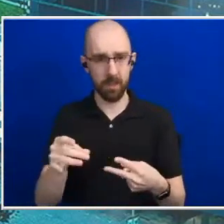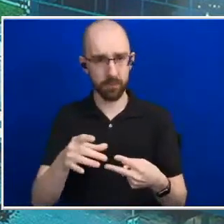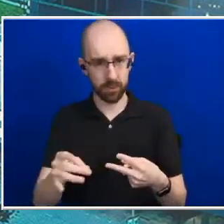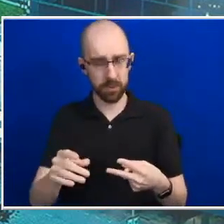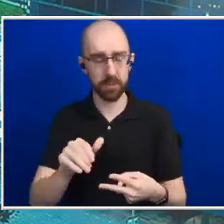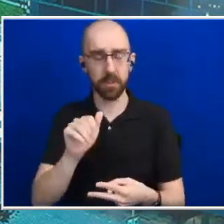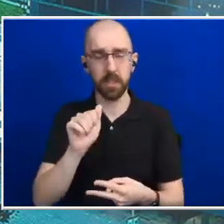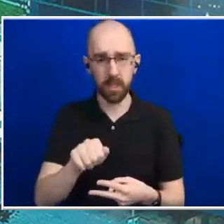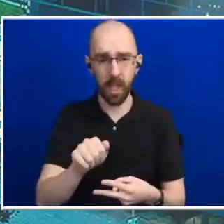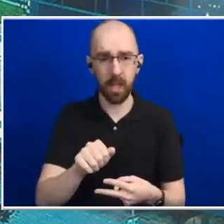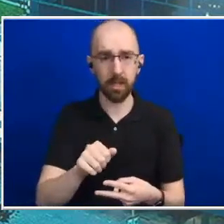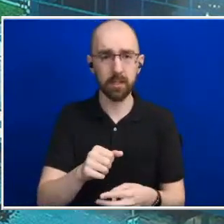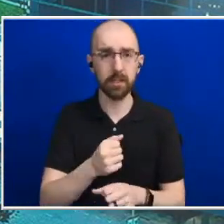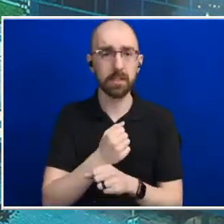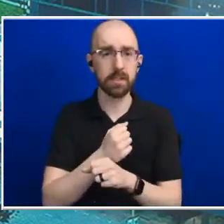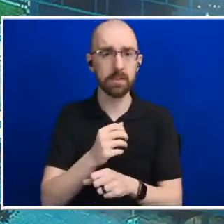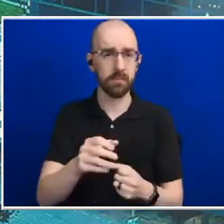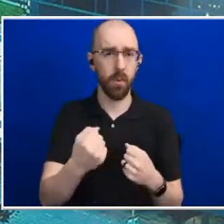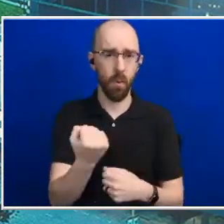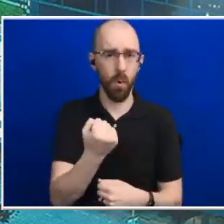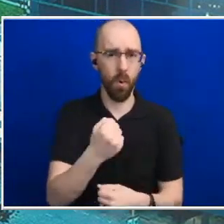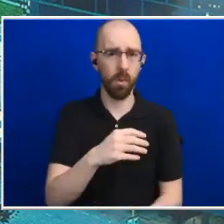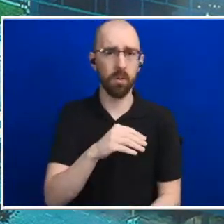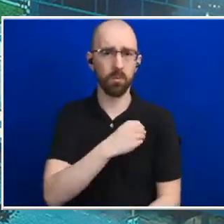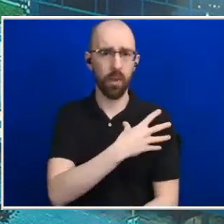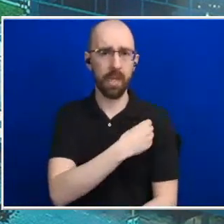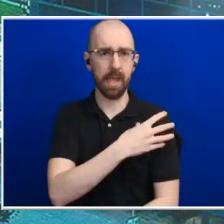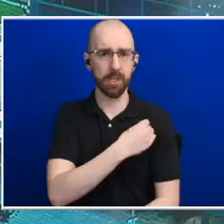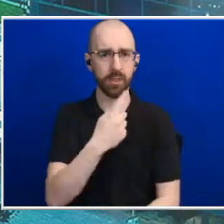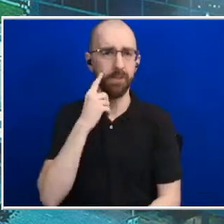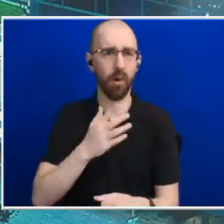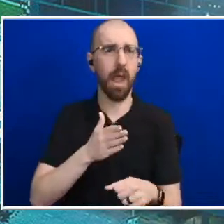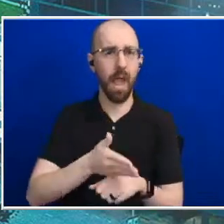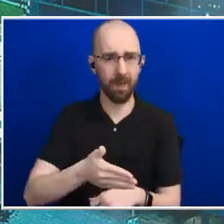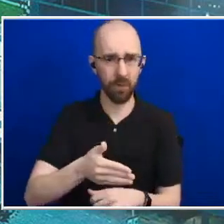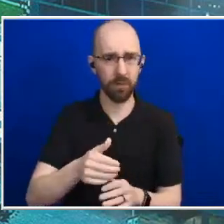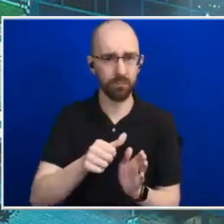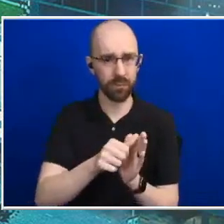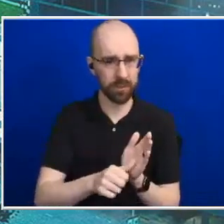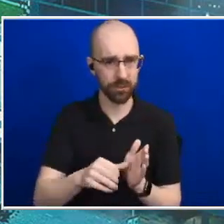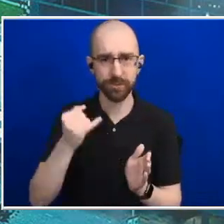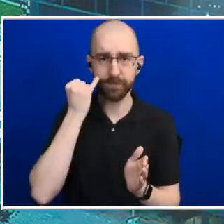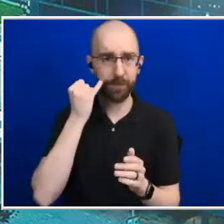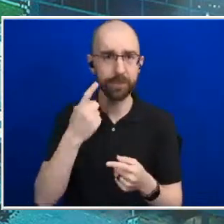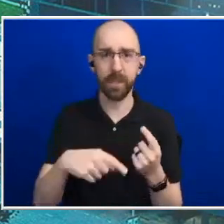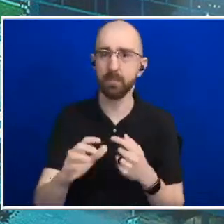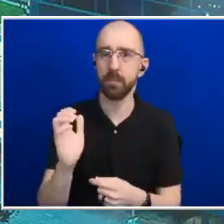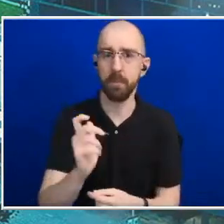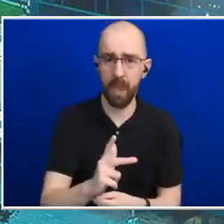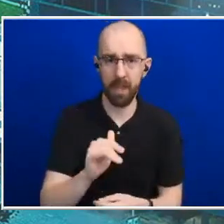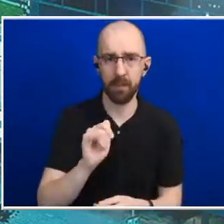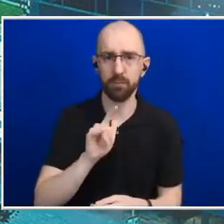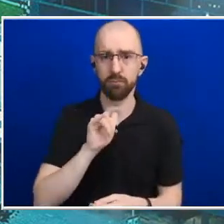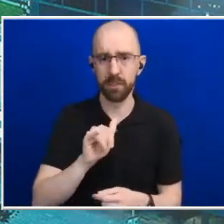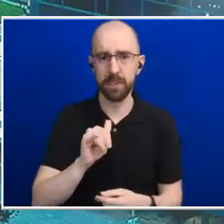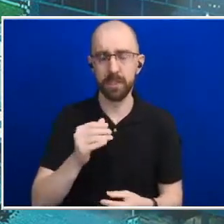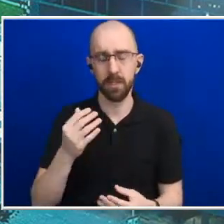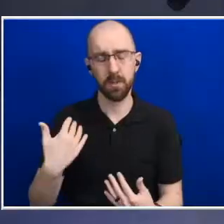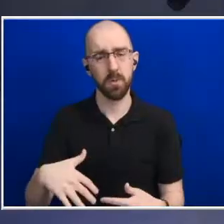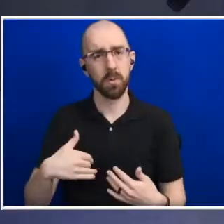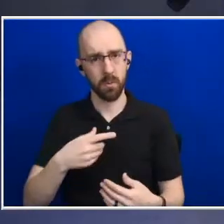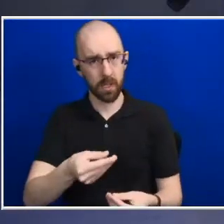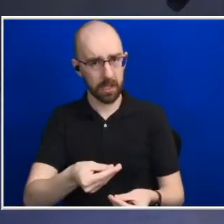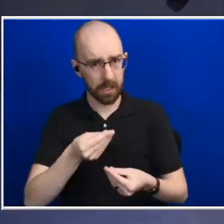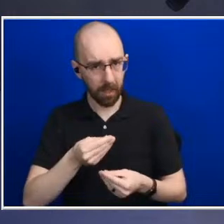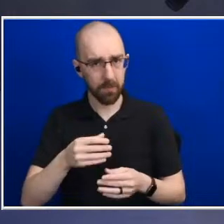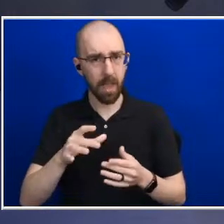the radiation for after the procedure in case it comes back, and that was really weighing to me because it gave me an option in the future. You know what I love